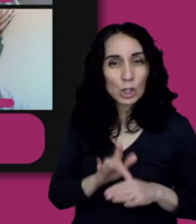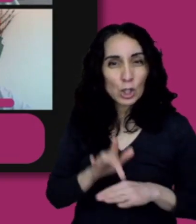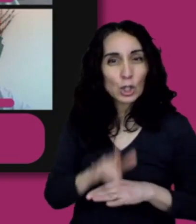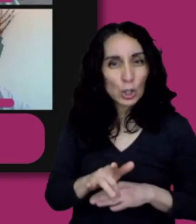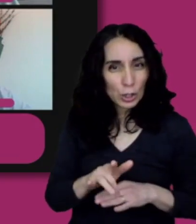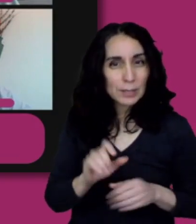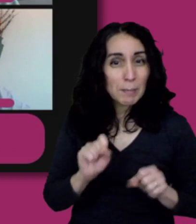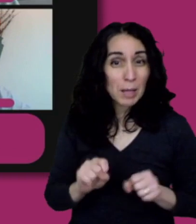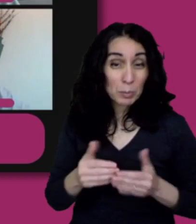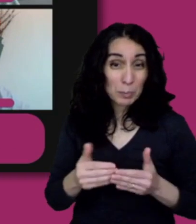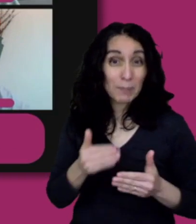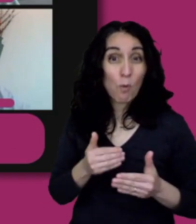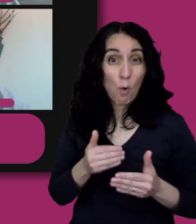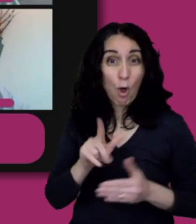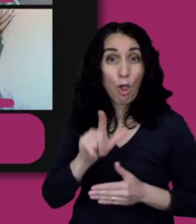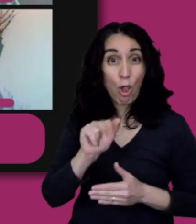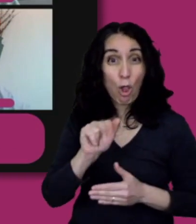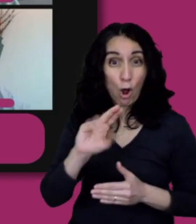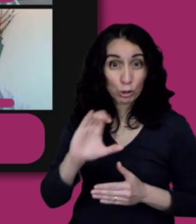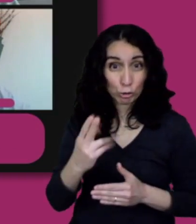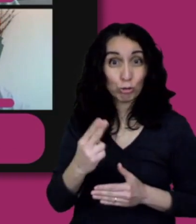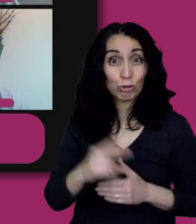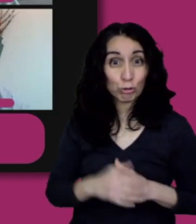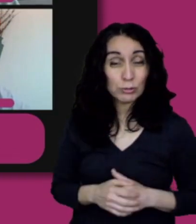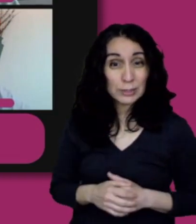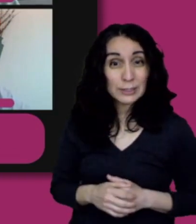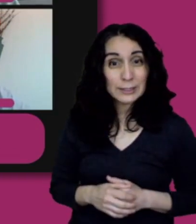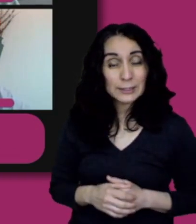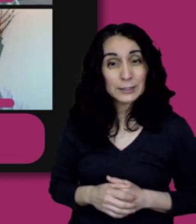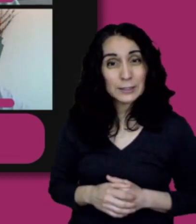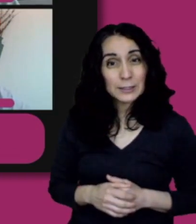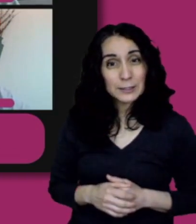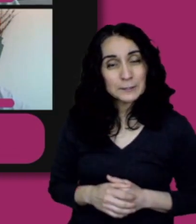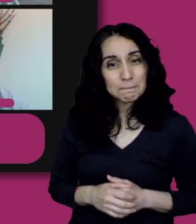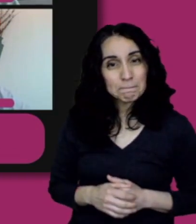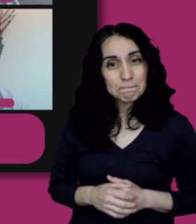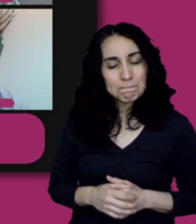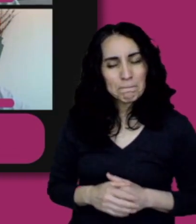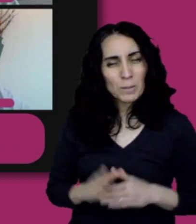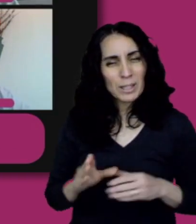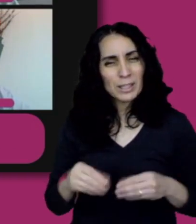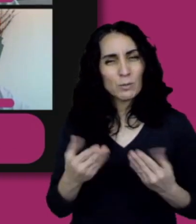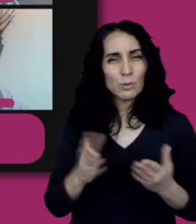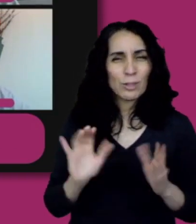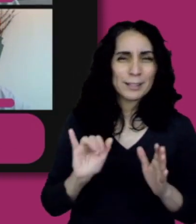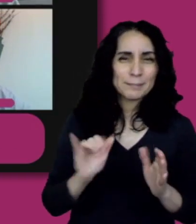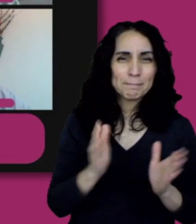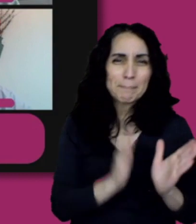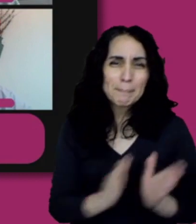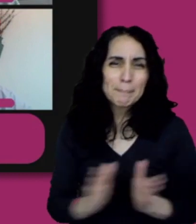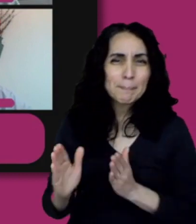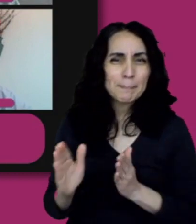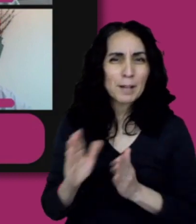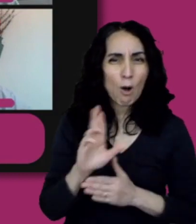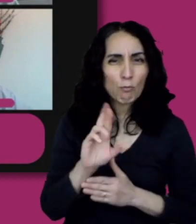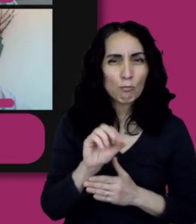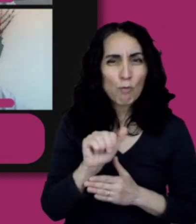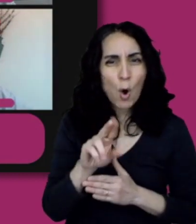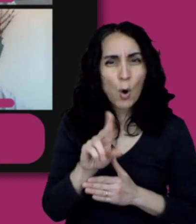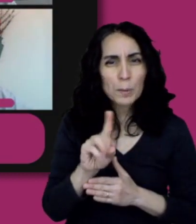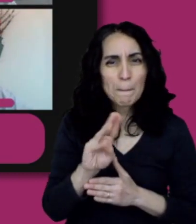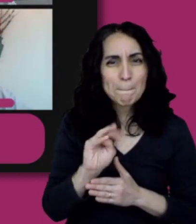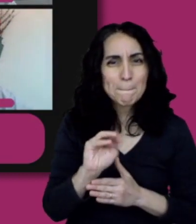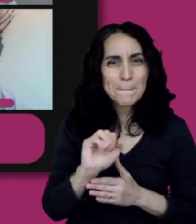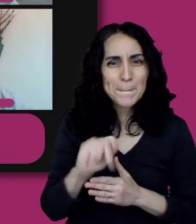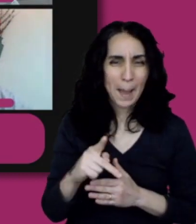as possible, and I would say before you launch, if possible. That way, you know, it gives you that roadmap that